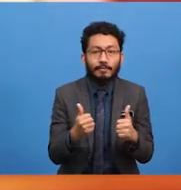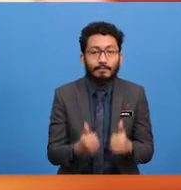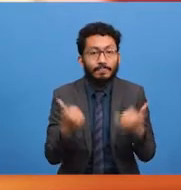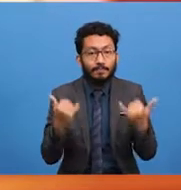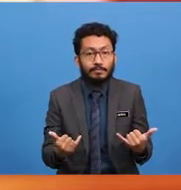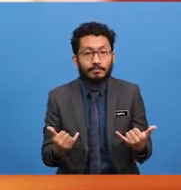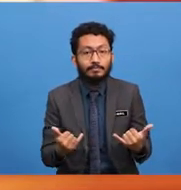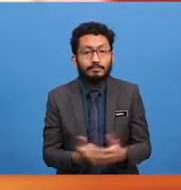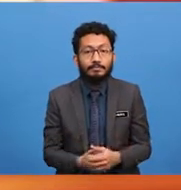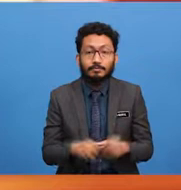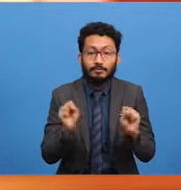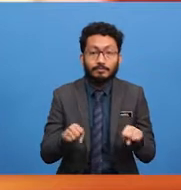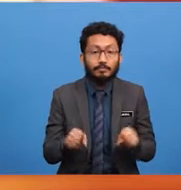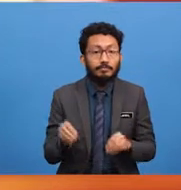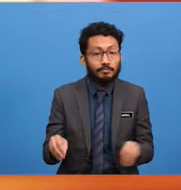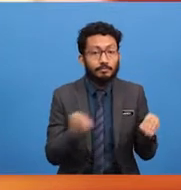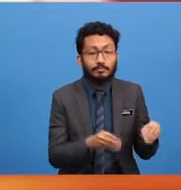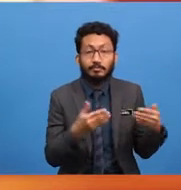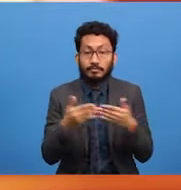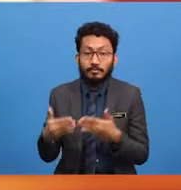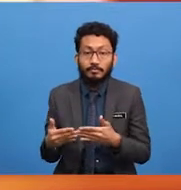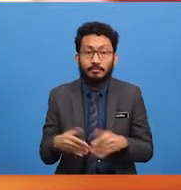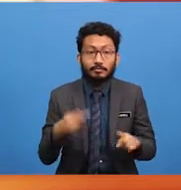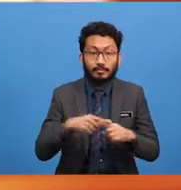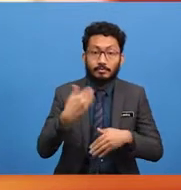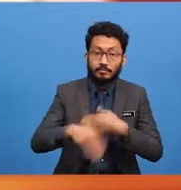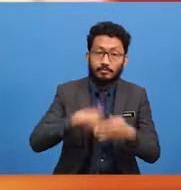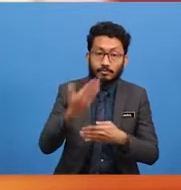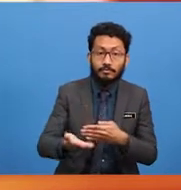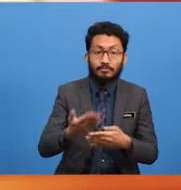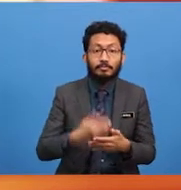Now, can we move on to the next part of this lesson?